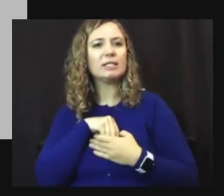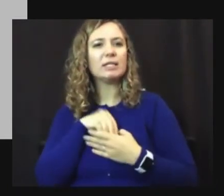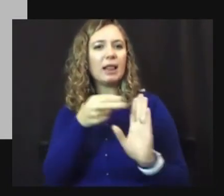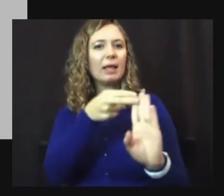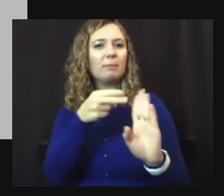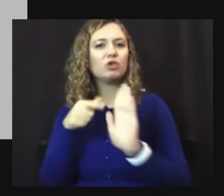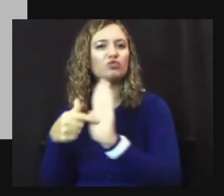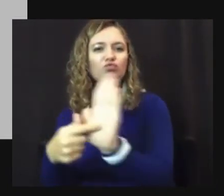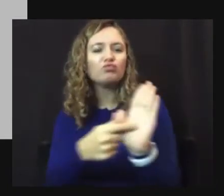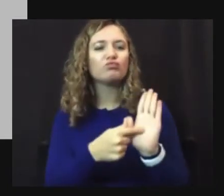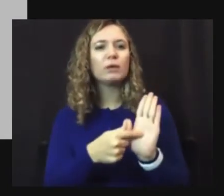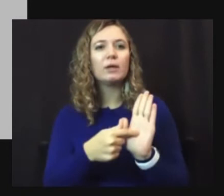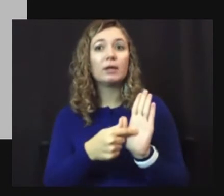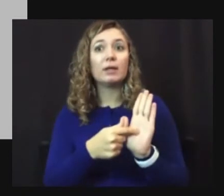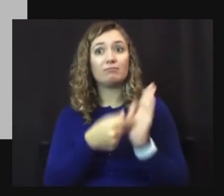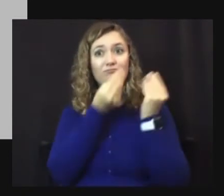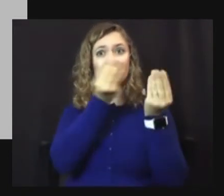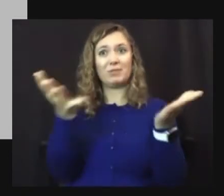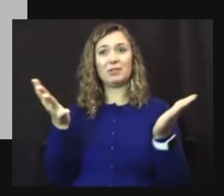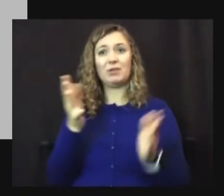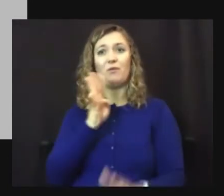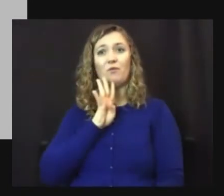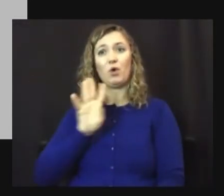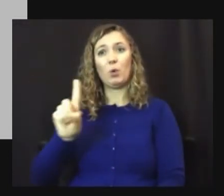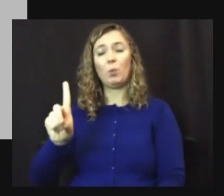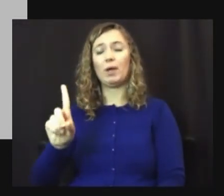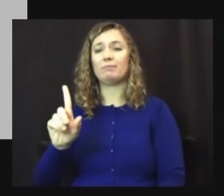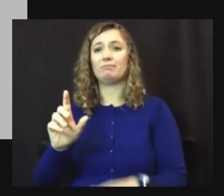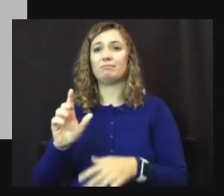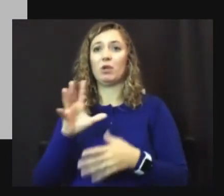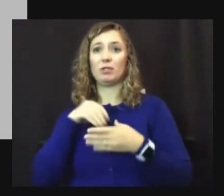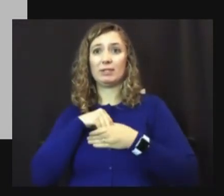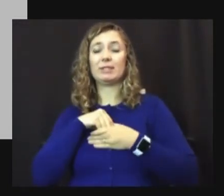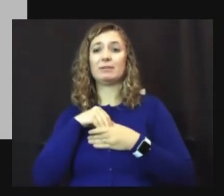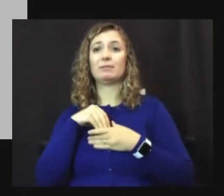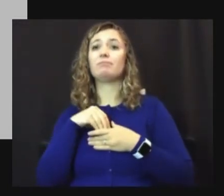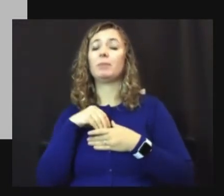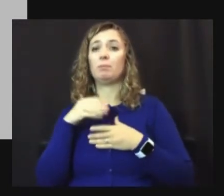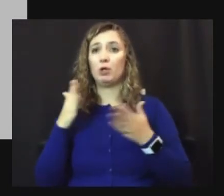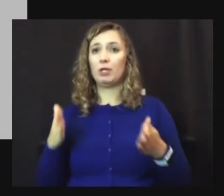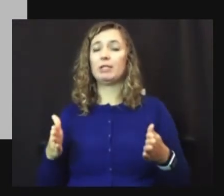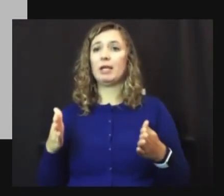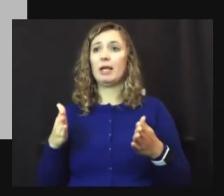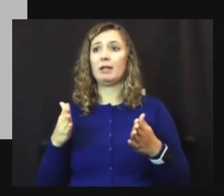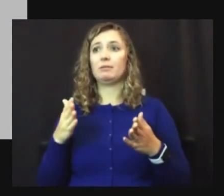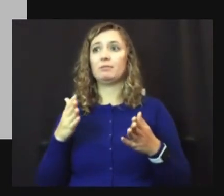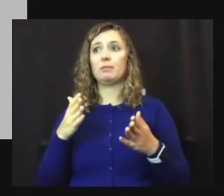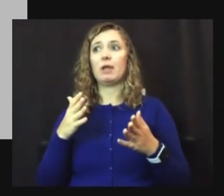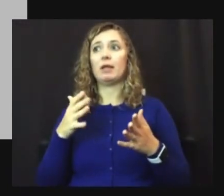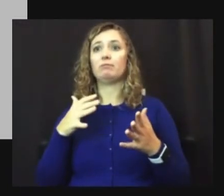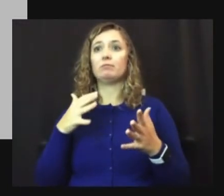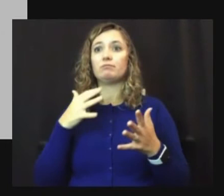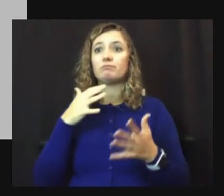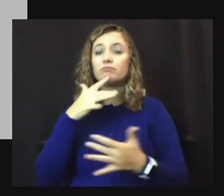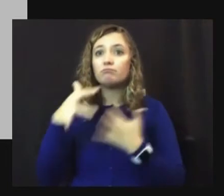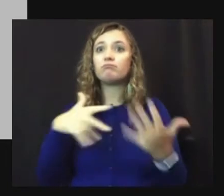as a 41-year-old autistic person who interacts with autistic people all day, every day,